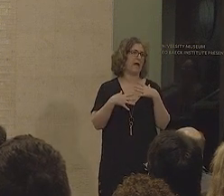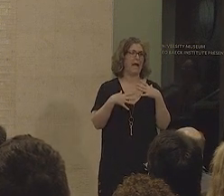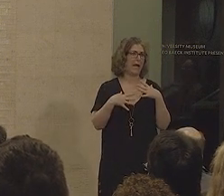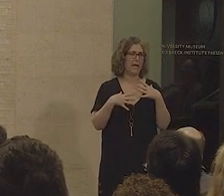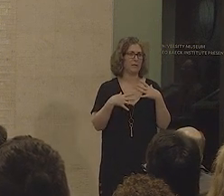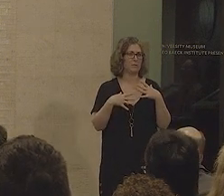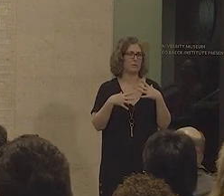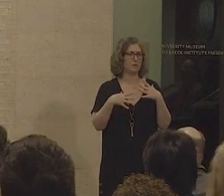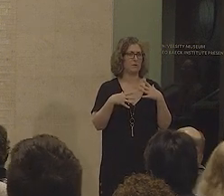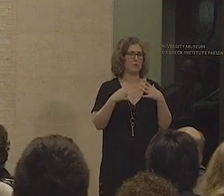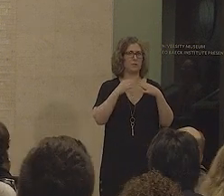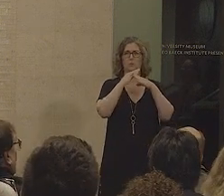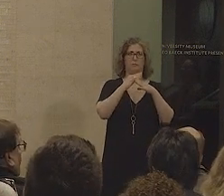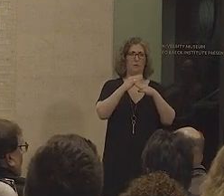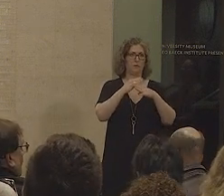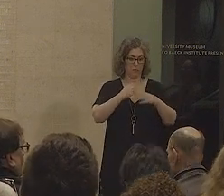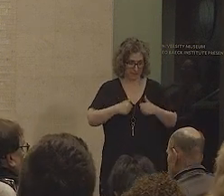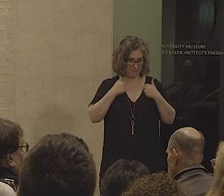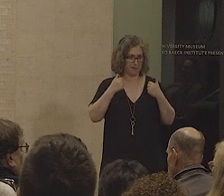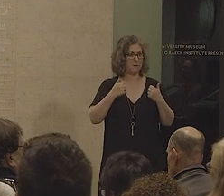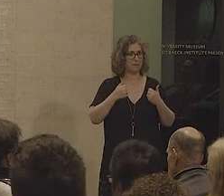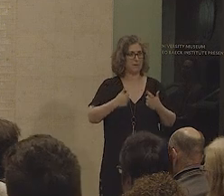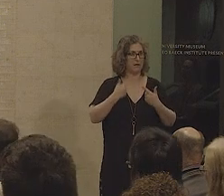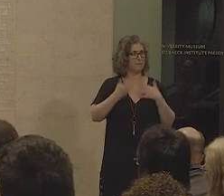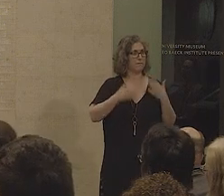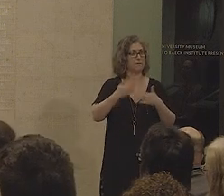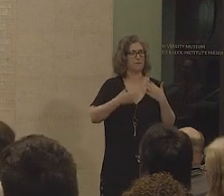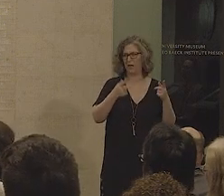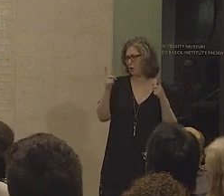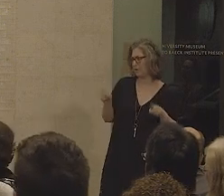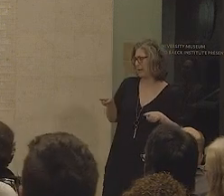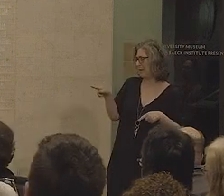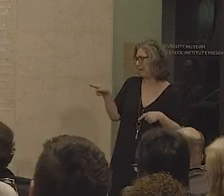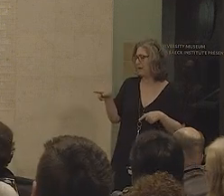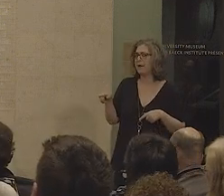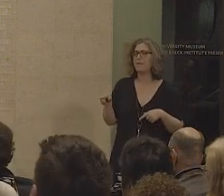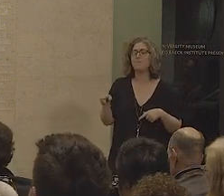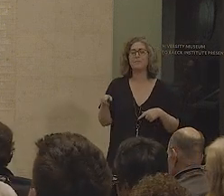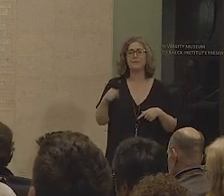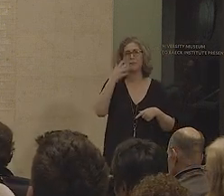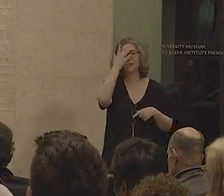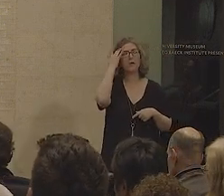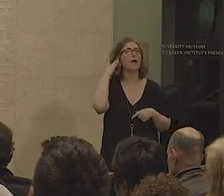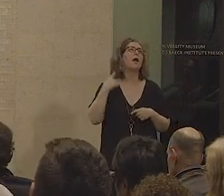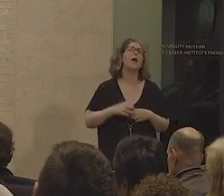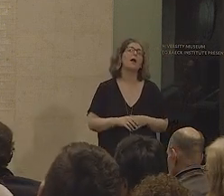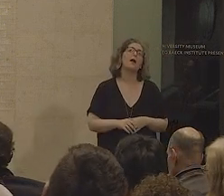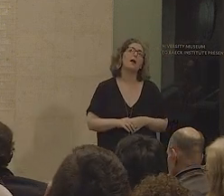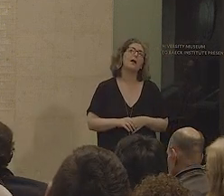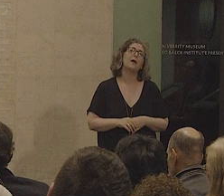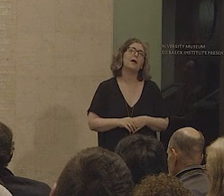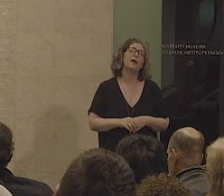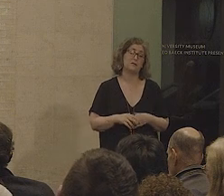from living life. So, you know, which is part of why in